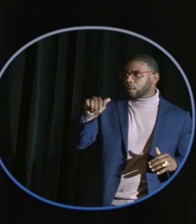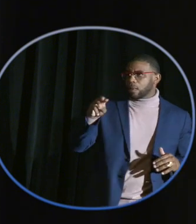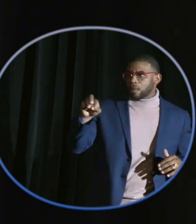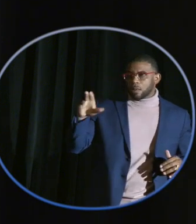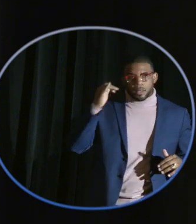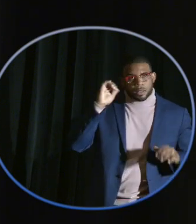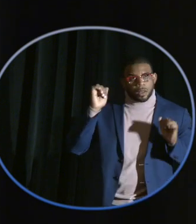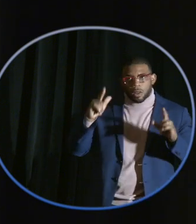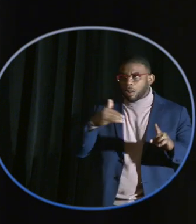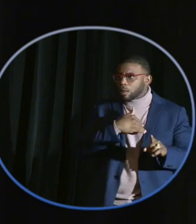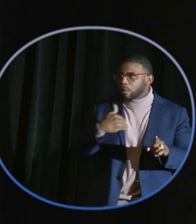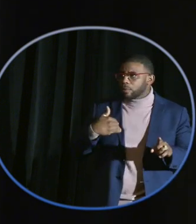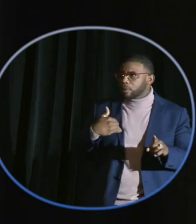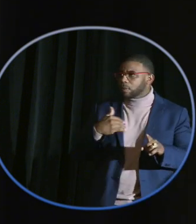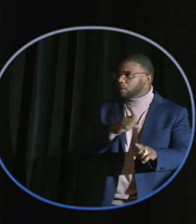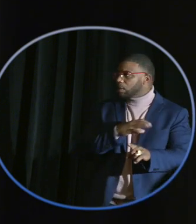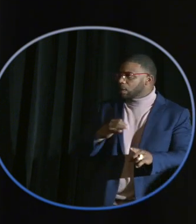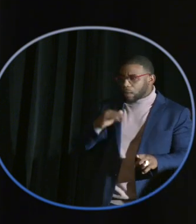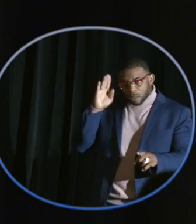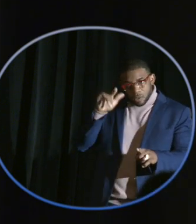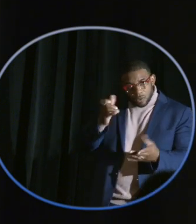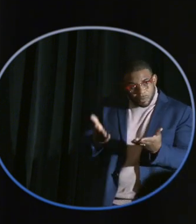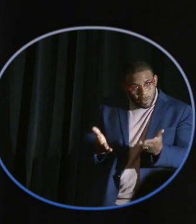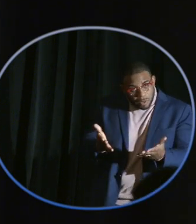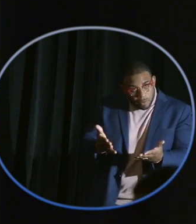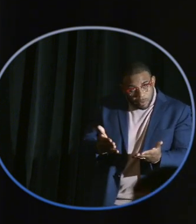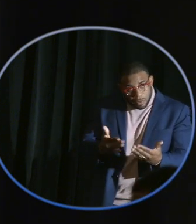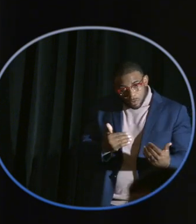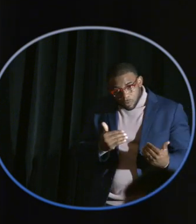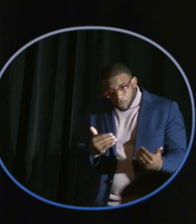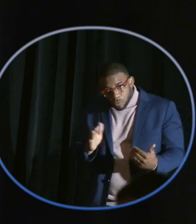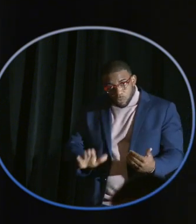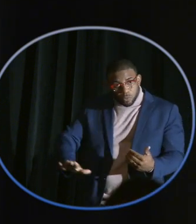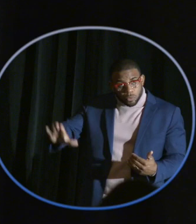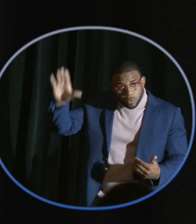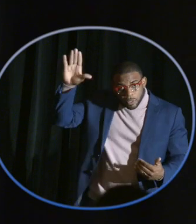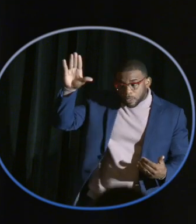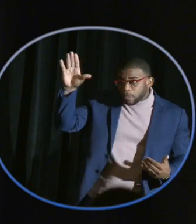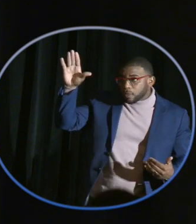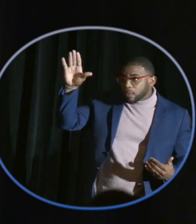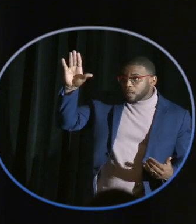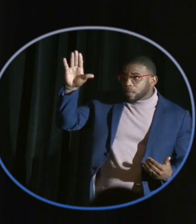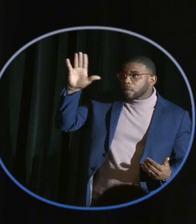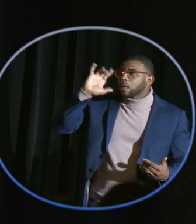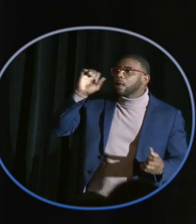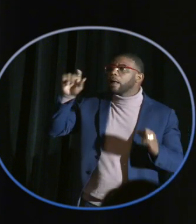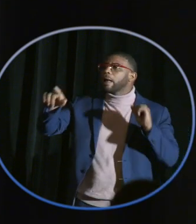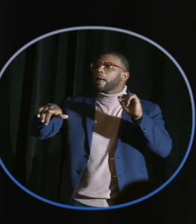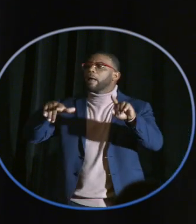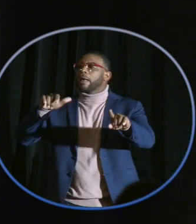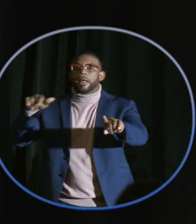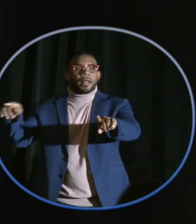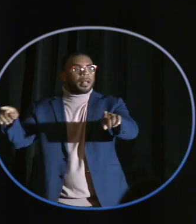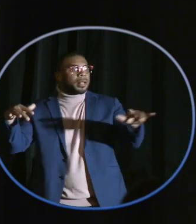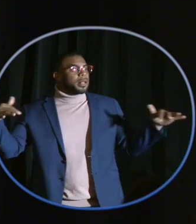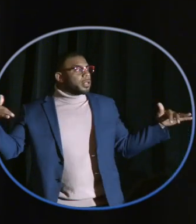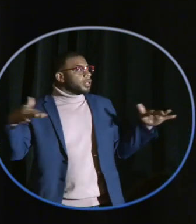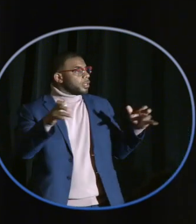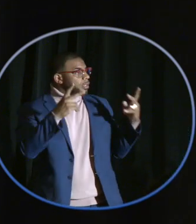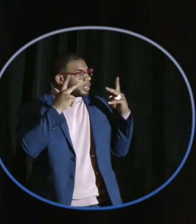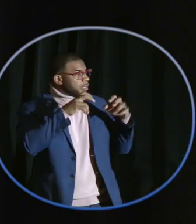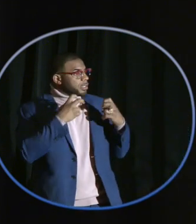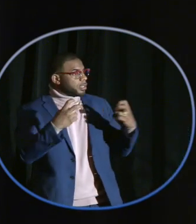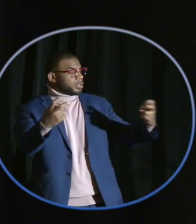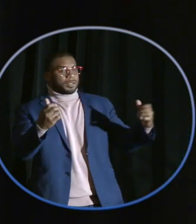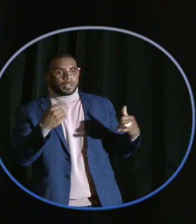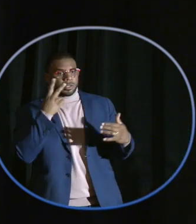And if all of the members of the staff, I know you're probably moving, just raise your hand. And I would ask all of us gathered that as you see them